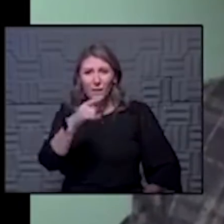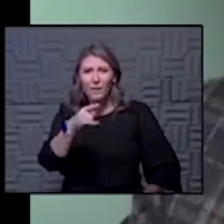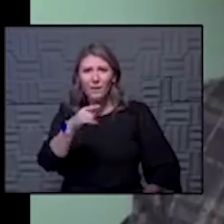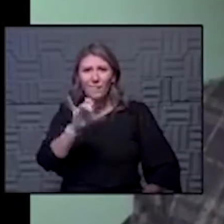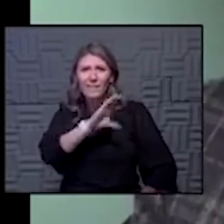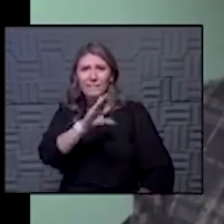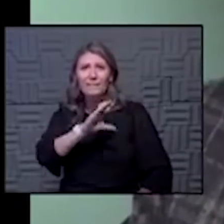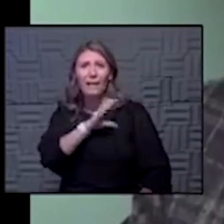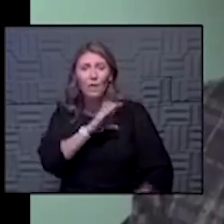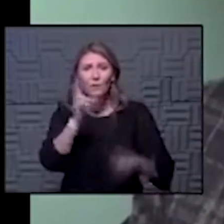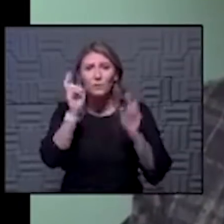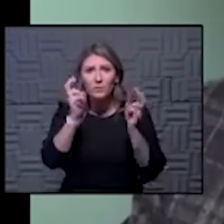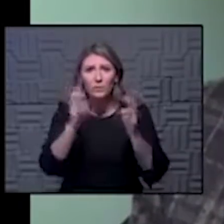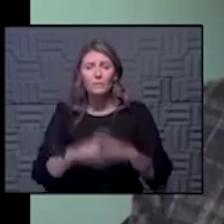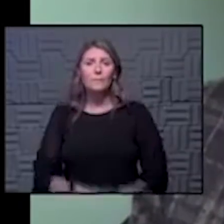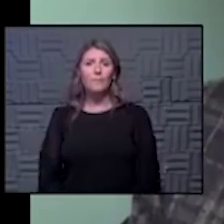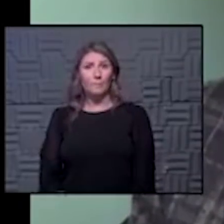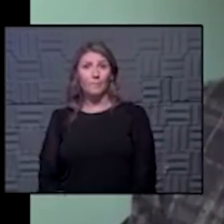issue.